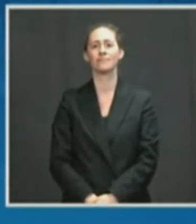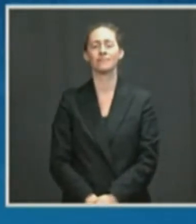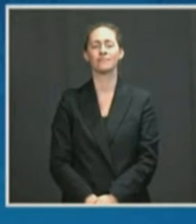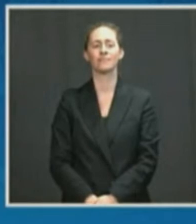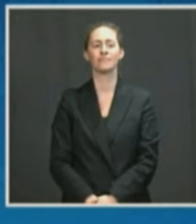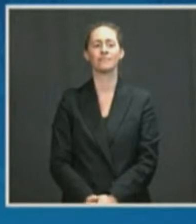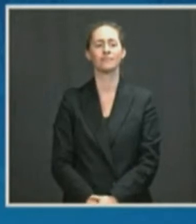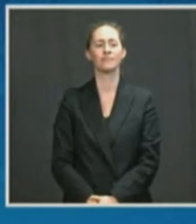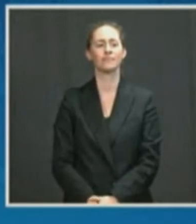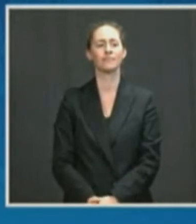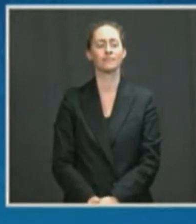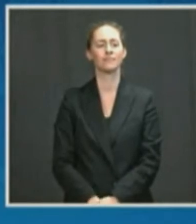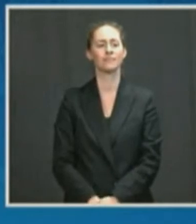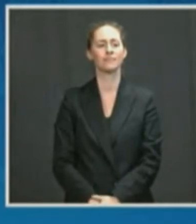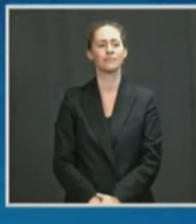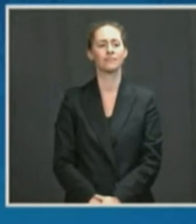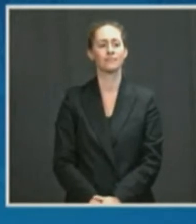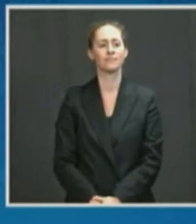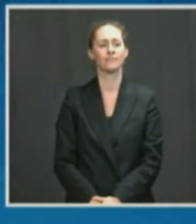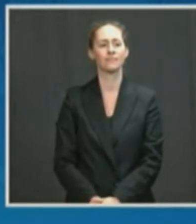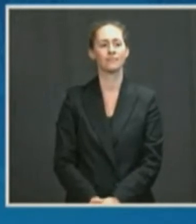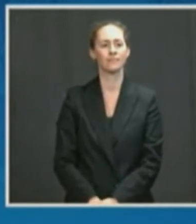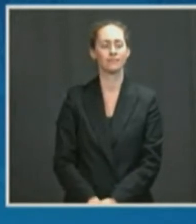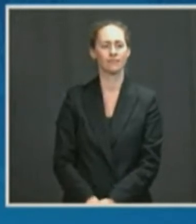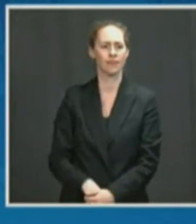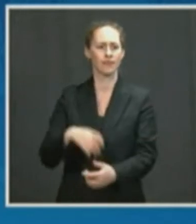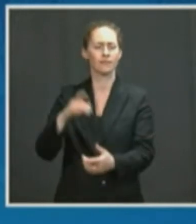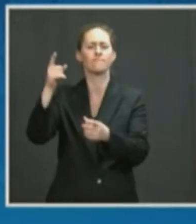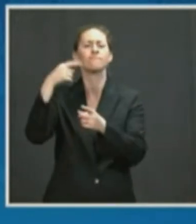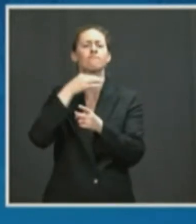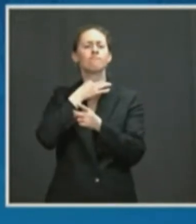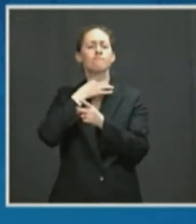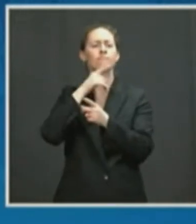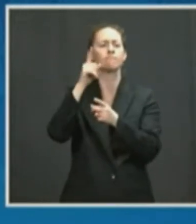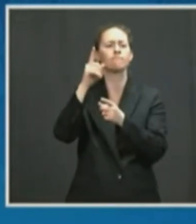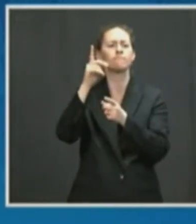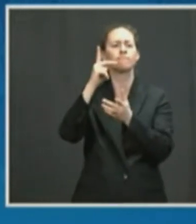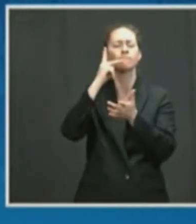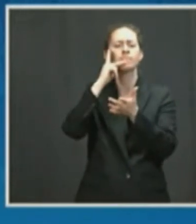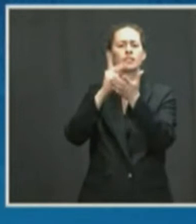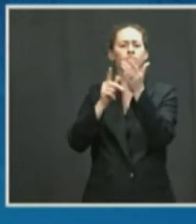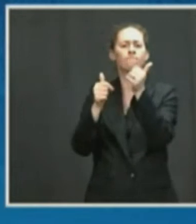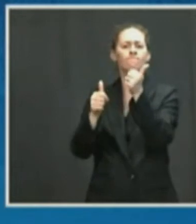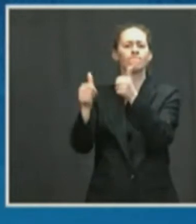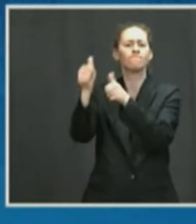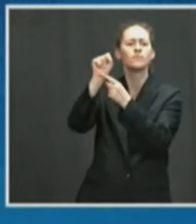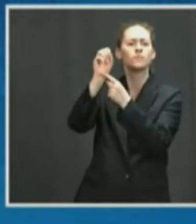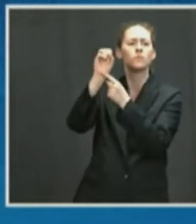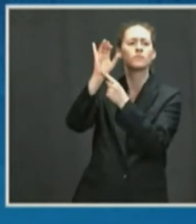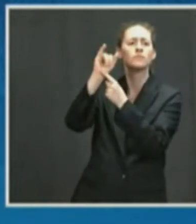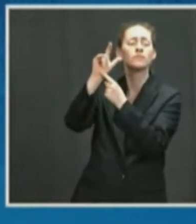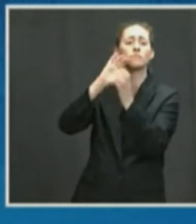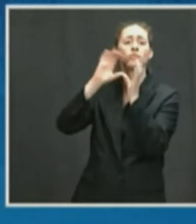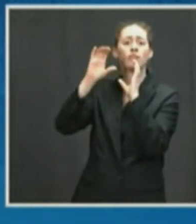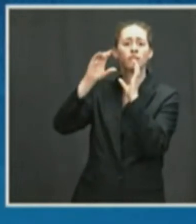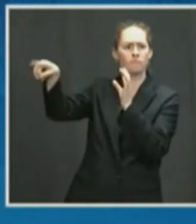Guatemalan President, Patricia Letona, will give the floor to the media who are with